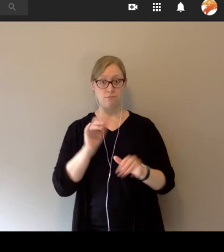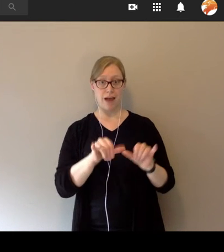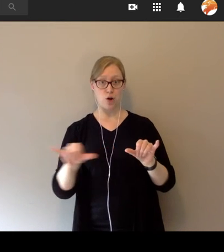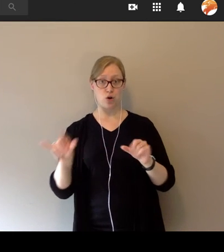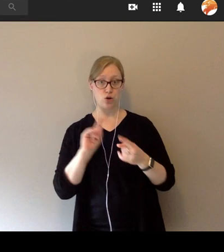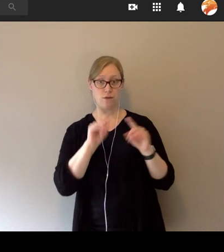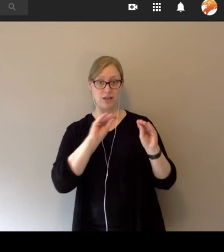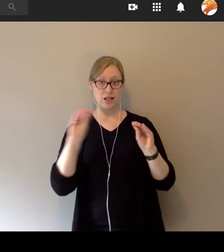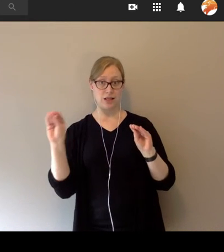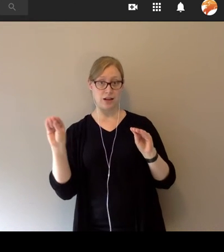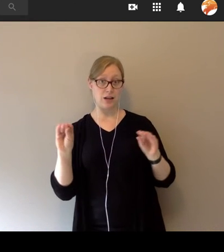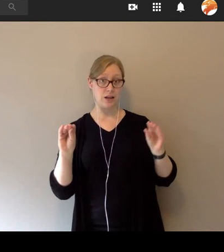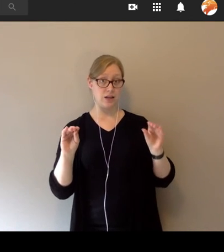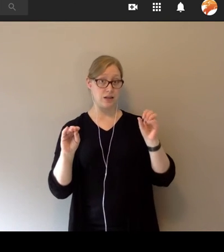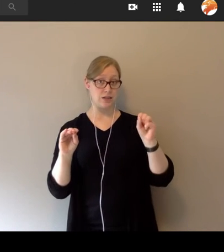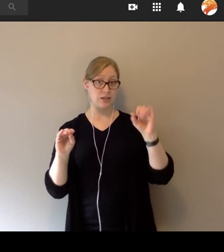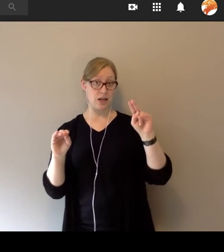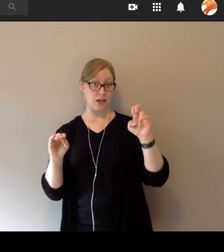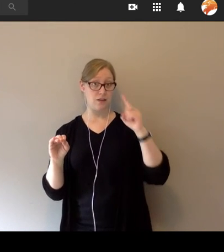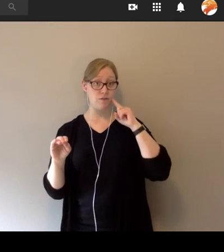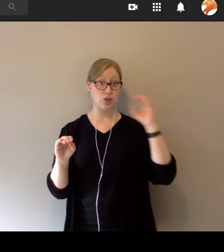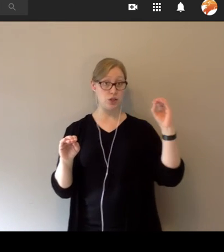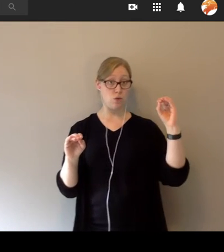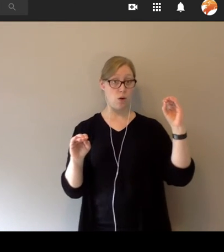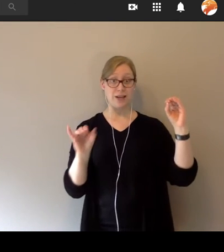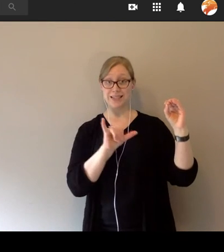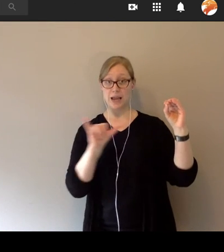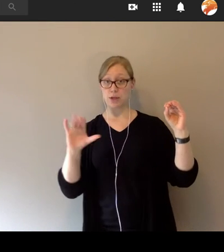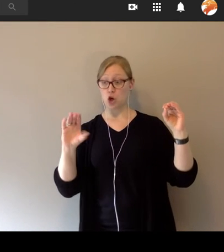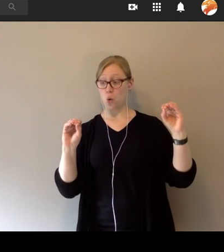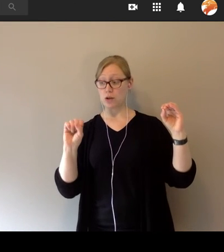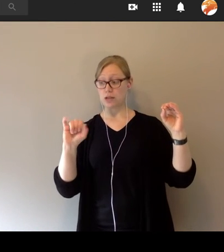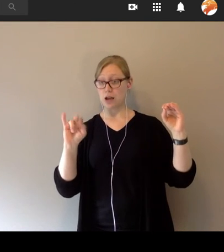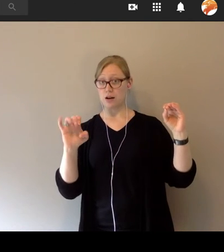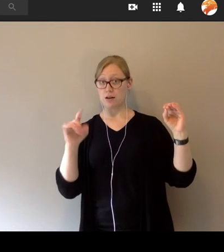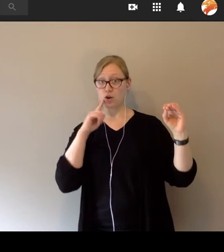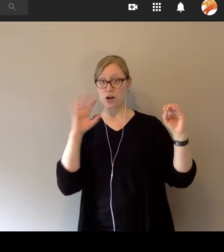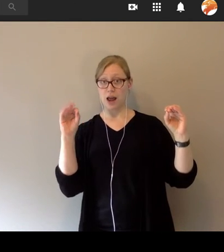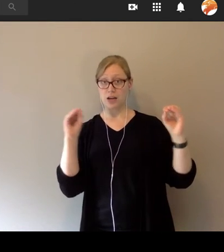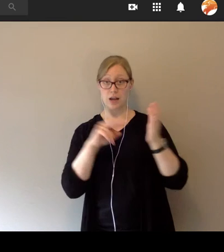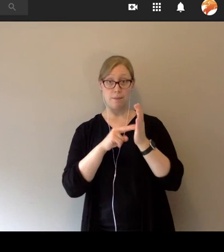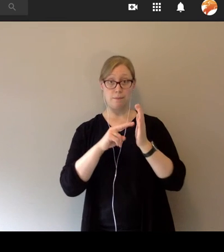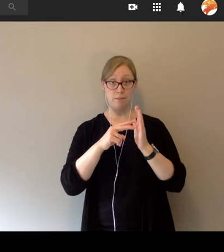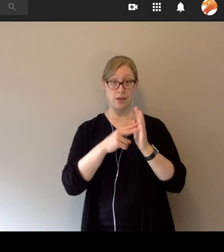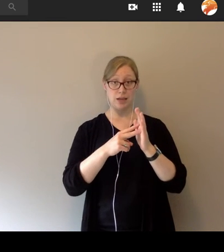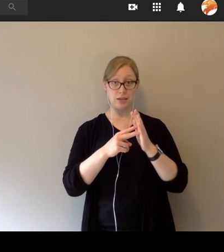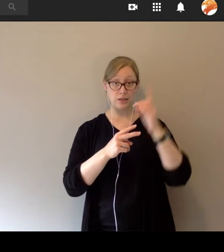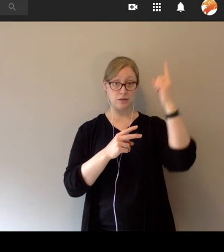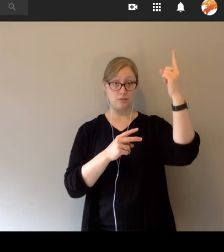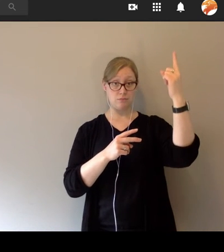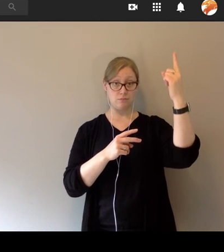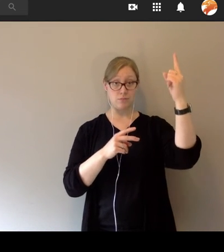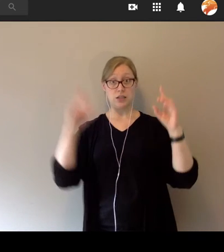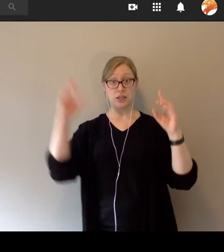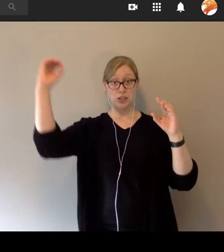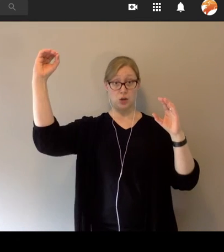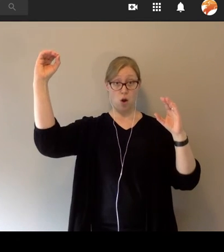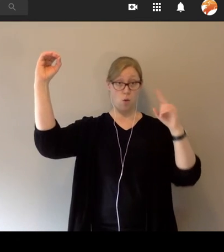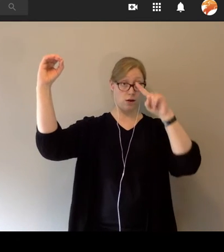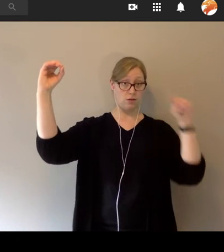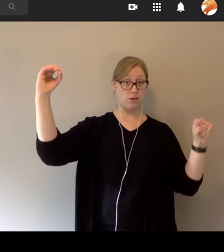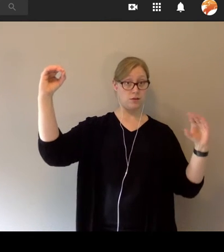0 is the same as the cosine of 90, so this would be 0. And the sine of 30 is the same as the